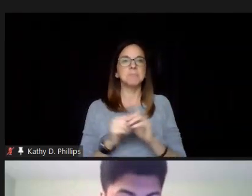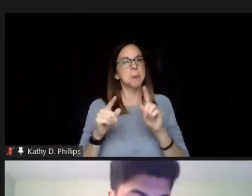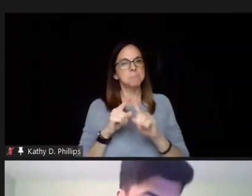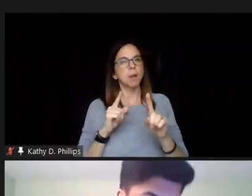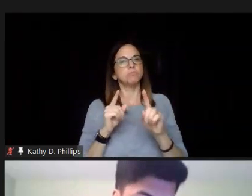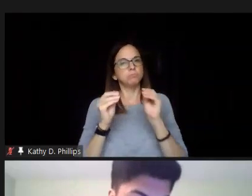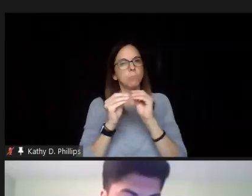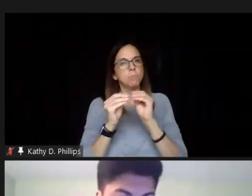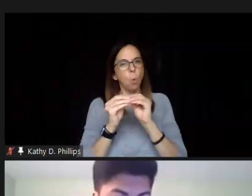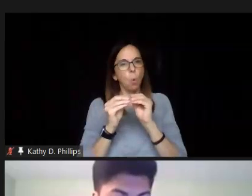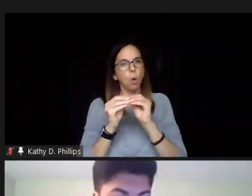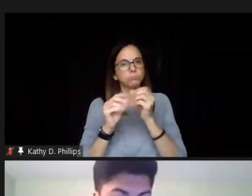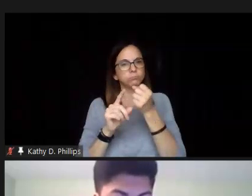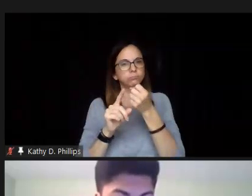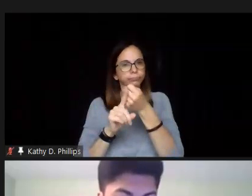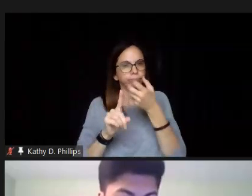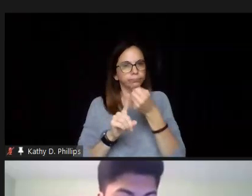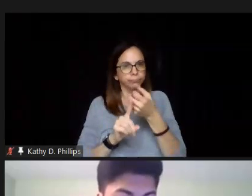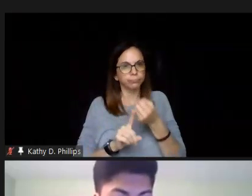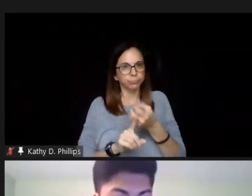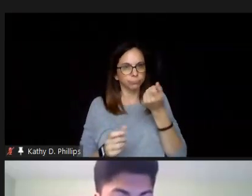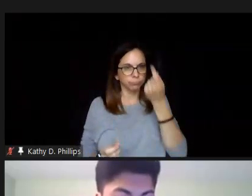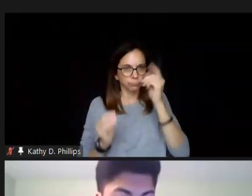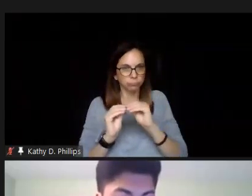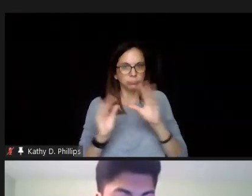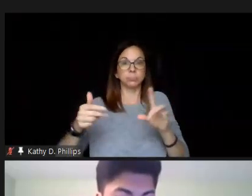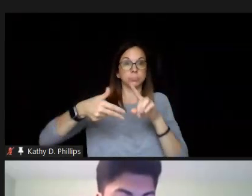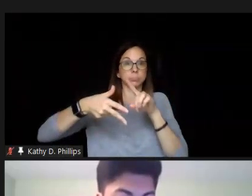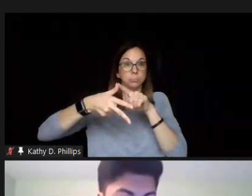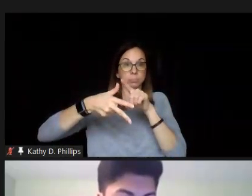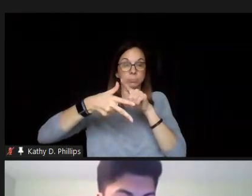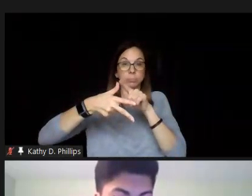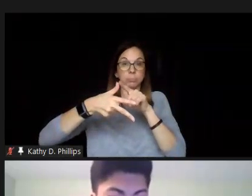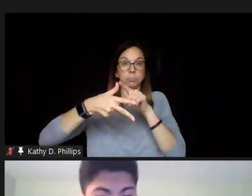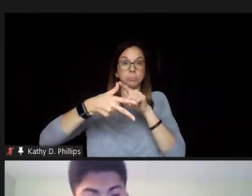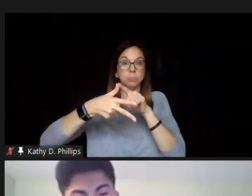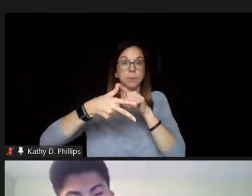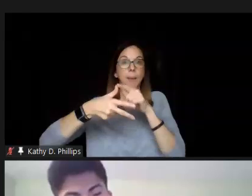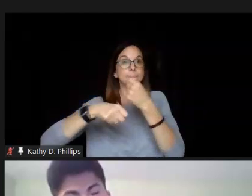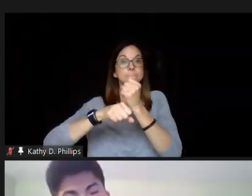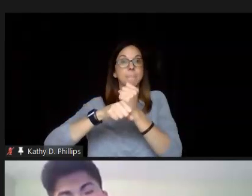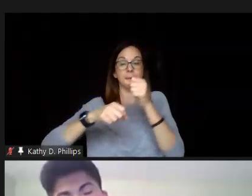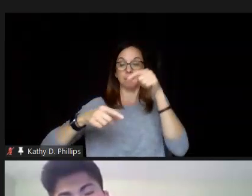just to make sure that we understand, right? The first one is to